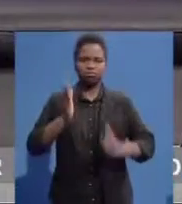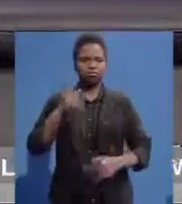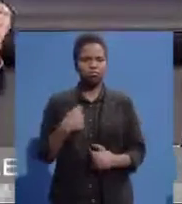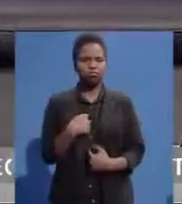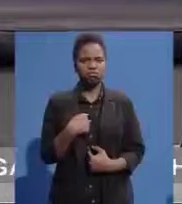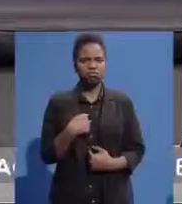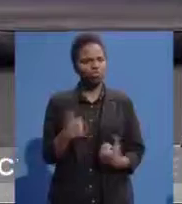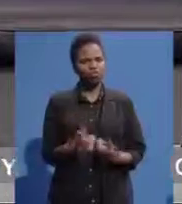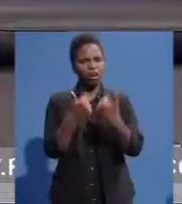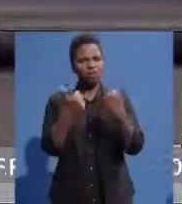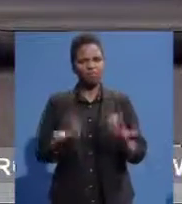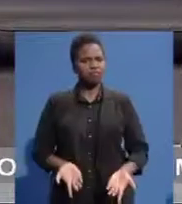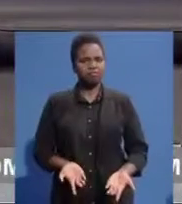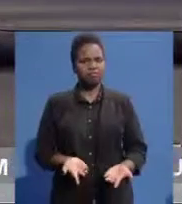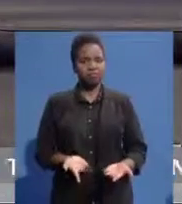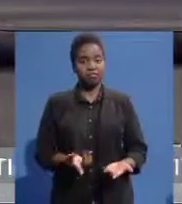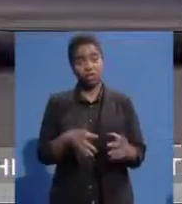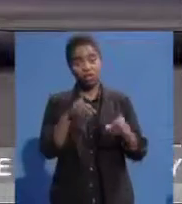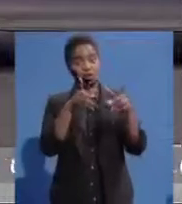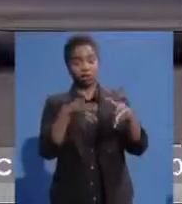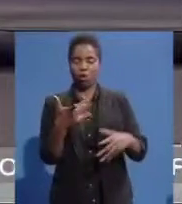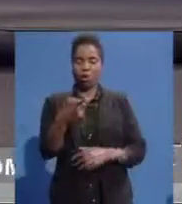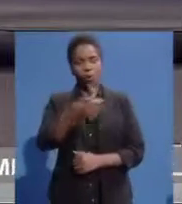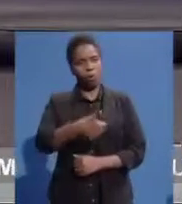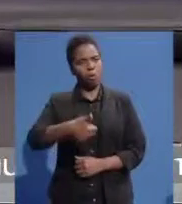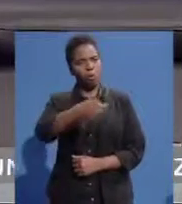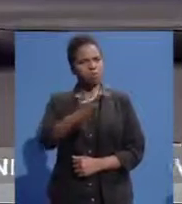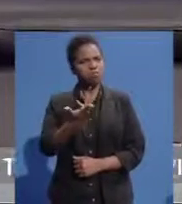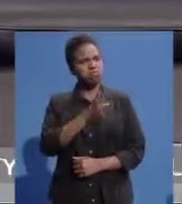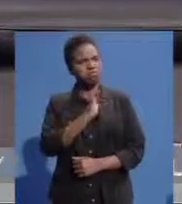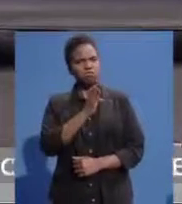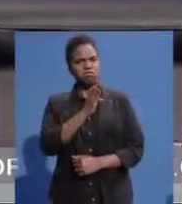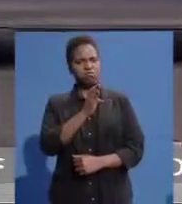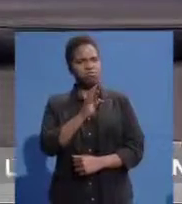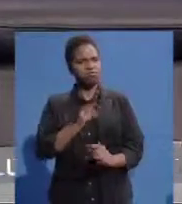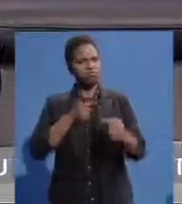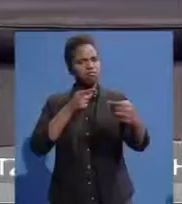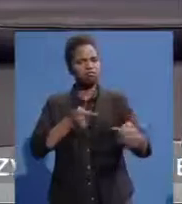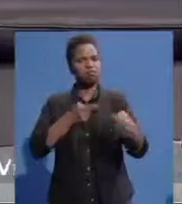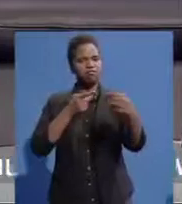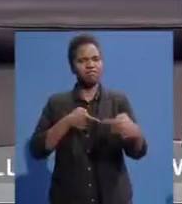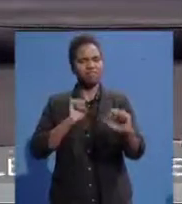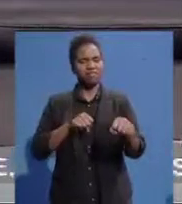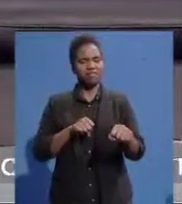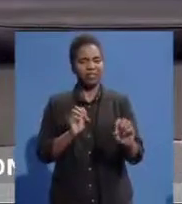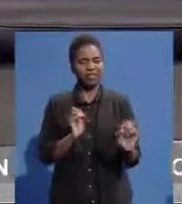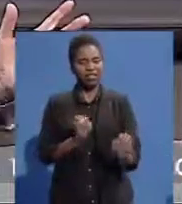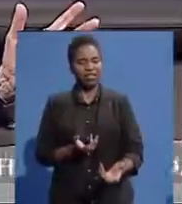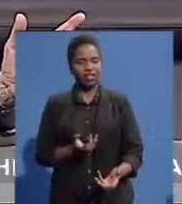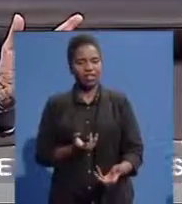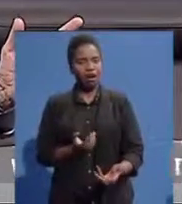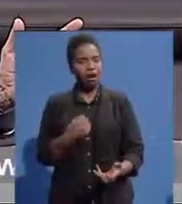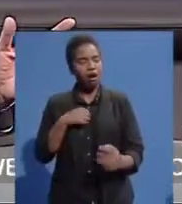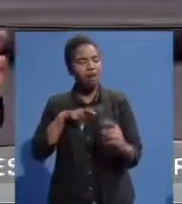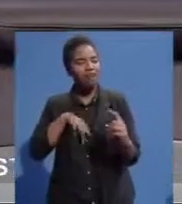and challenge the rector or the vice-chancellor, as I think it was then called, of the university, and defy him. And take